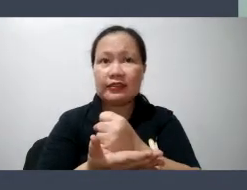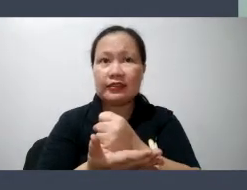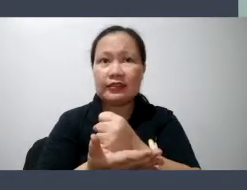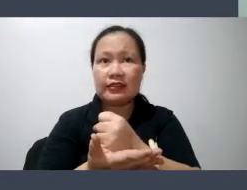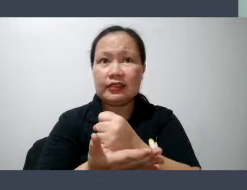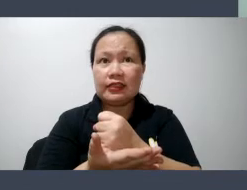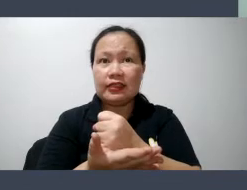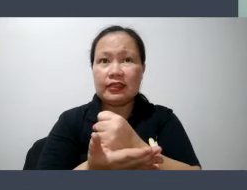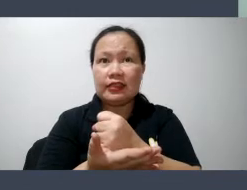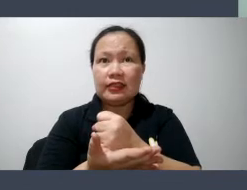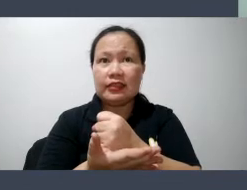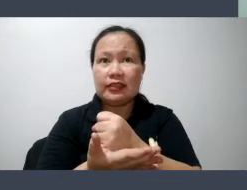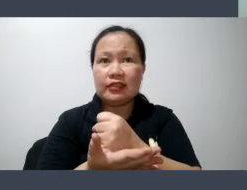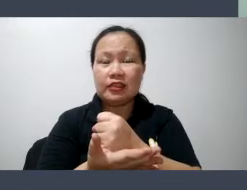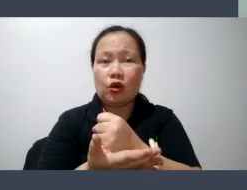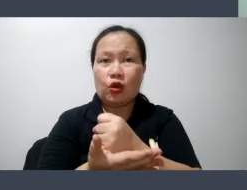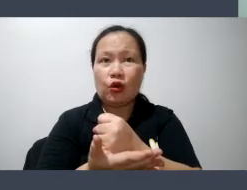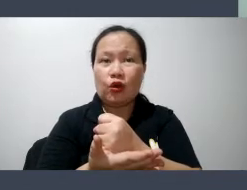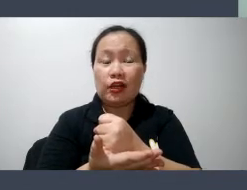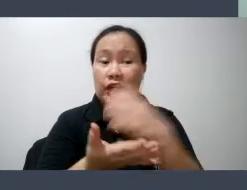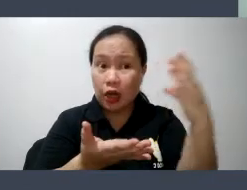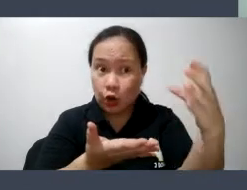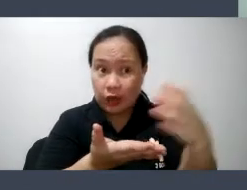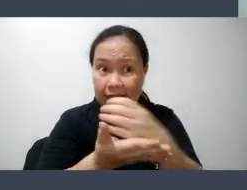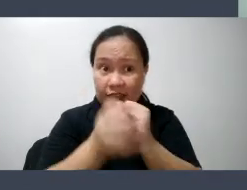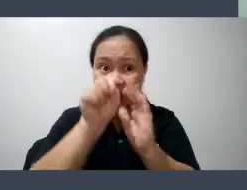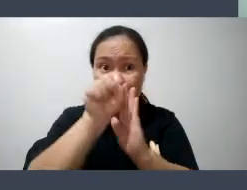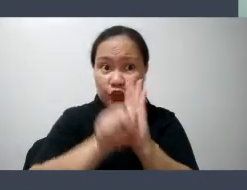or it is a collection.